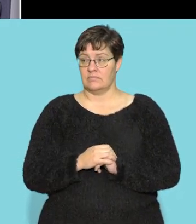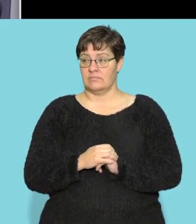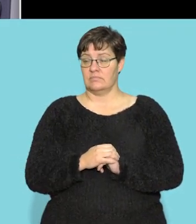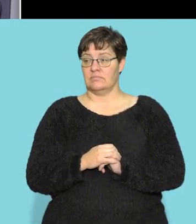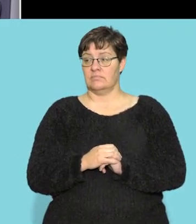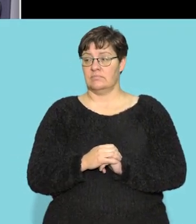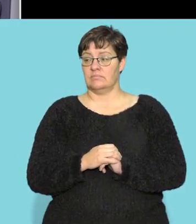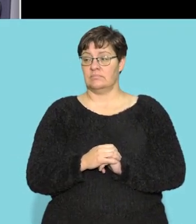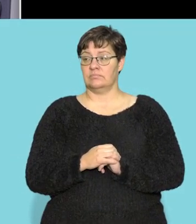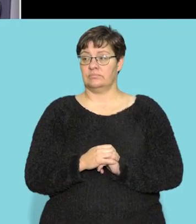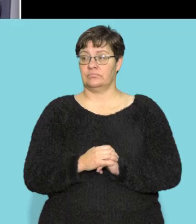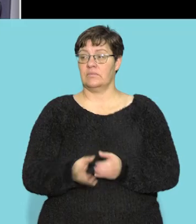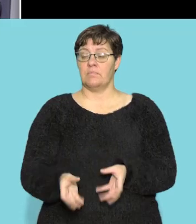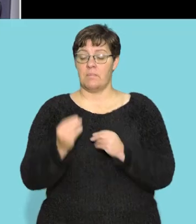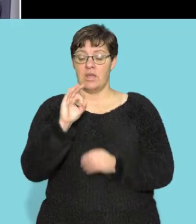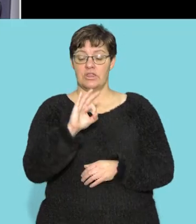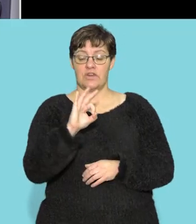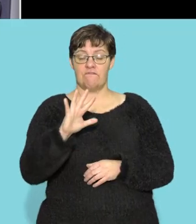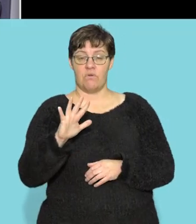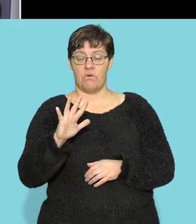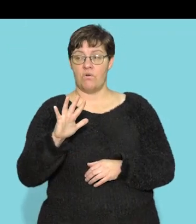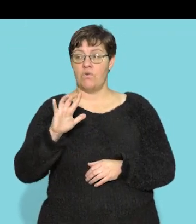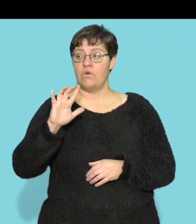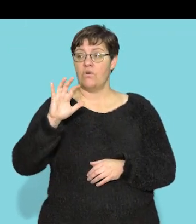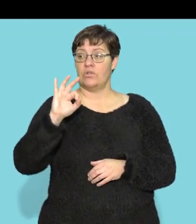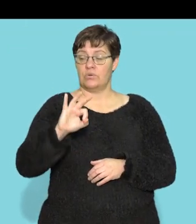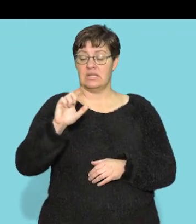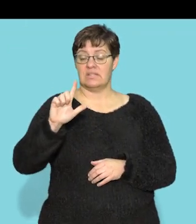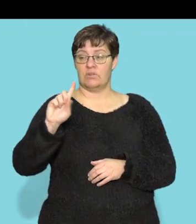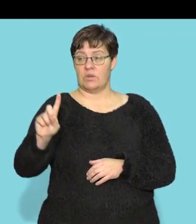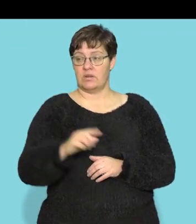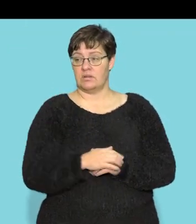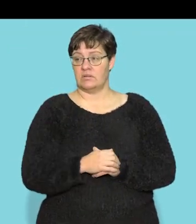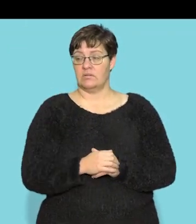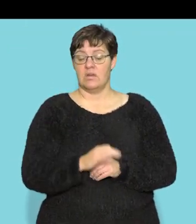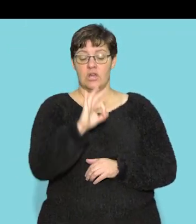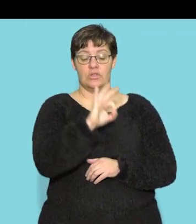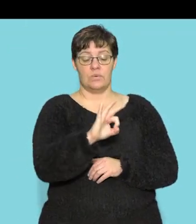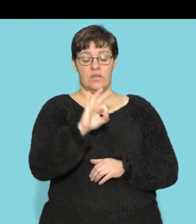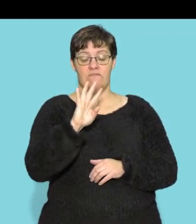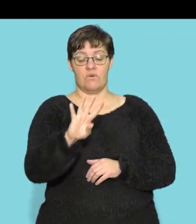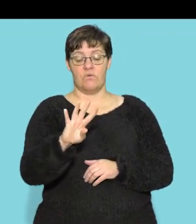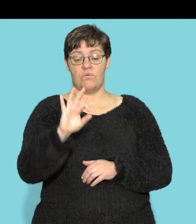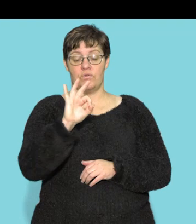1809 will give me a figure of 34371. So